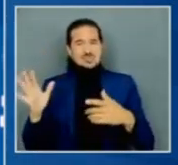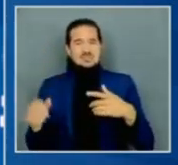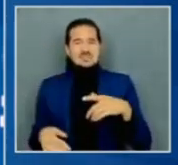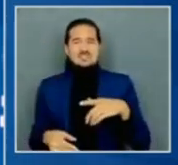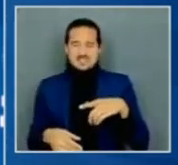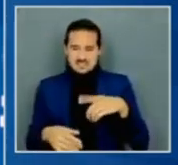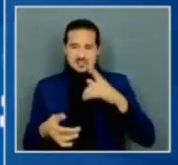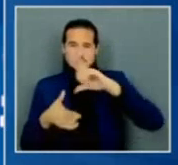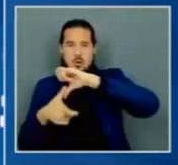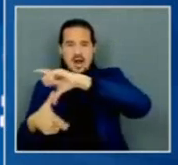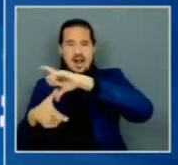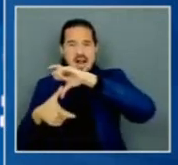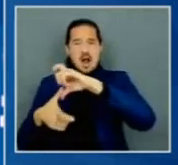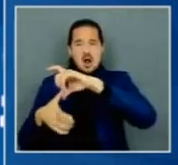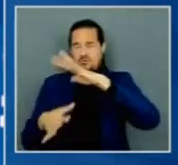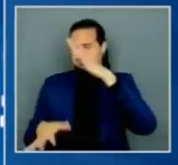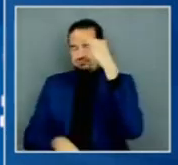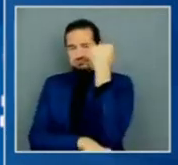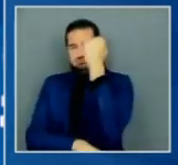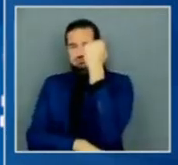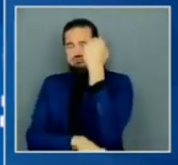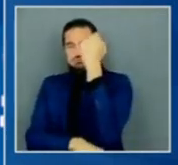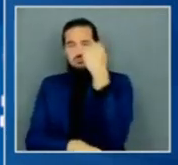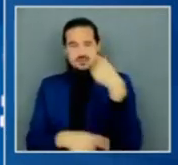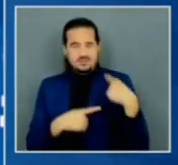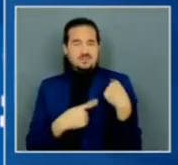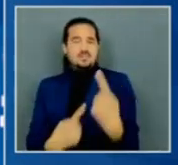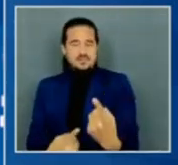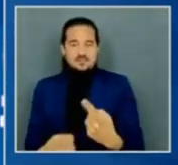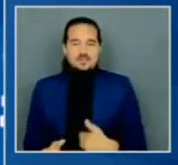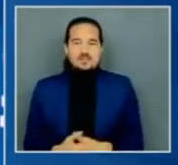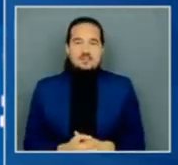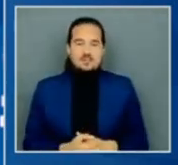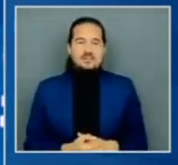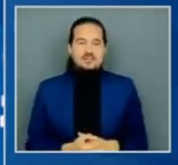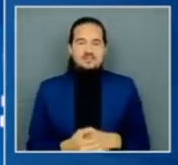pummeled by more tornadoes and storms than it's ever had.